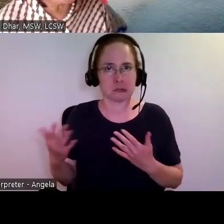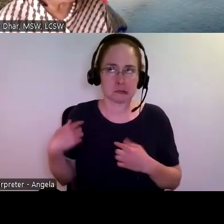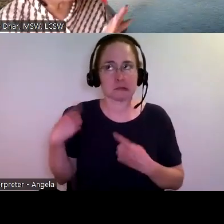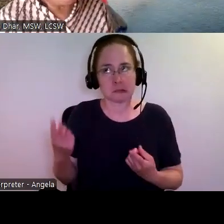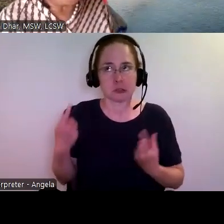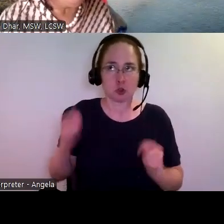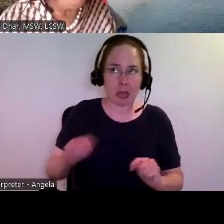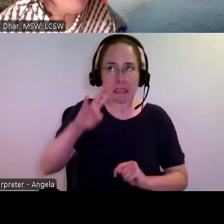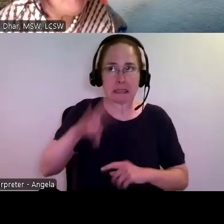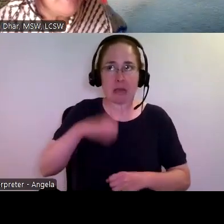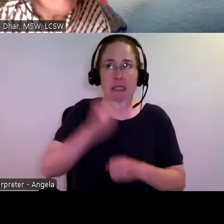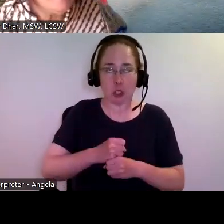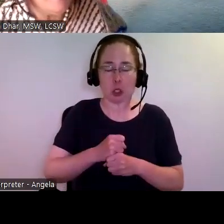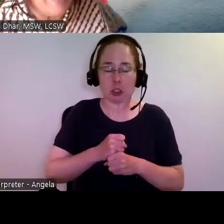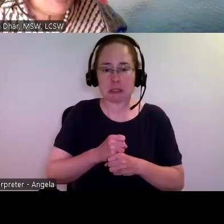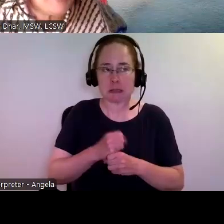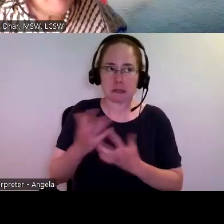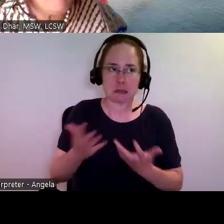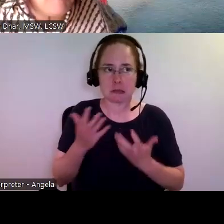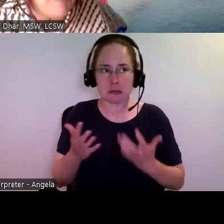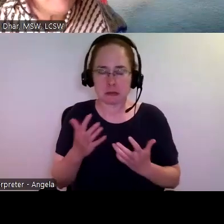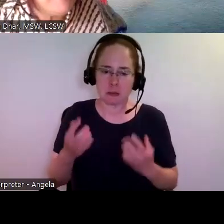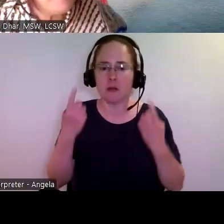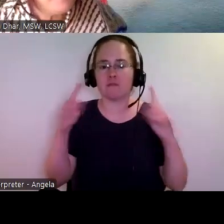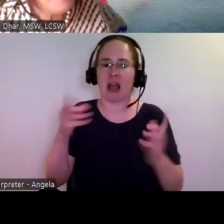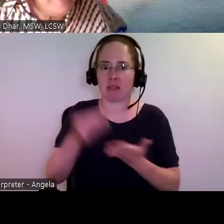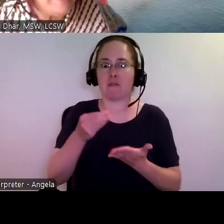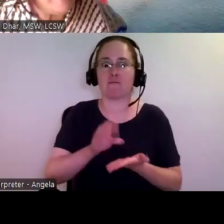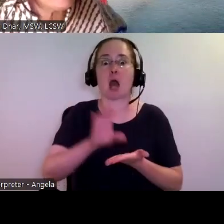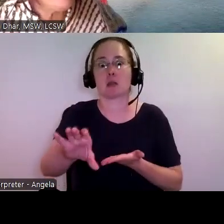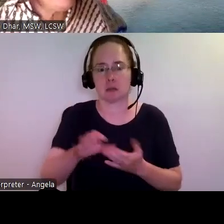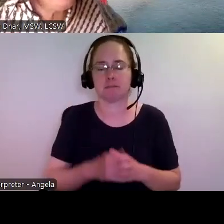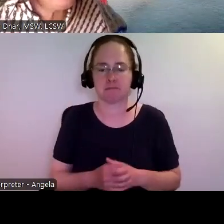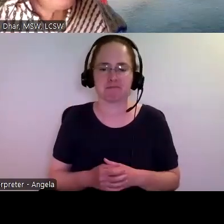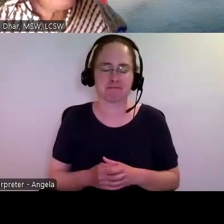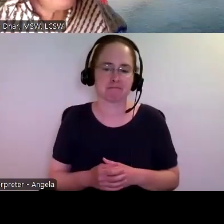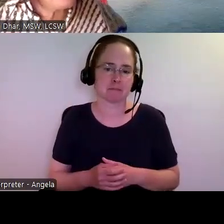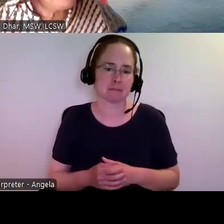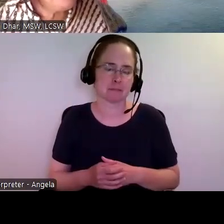years before we could actually fund it. Next slide.